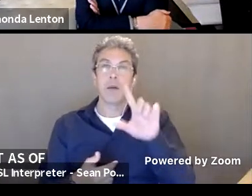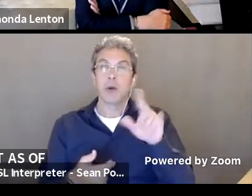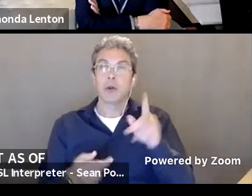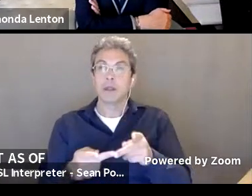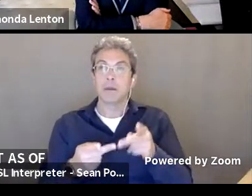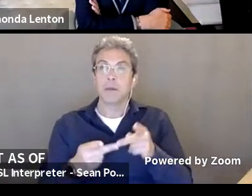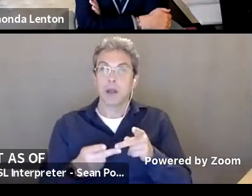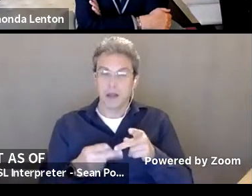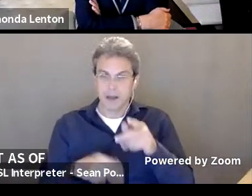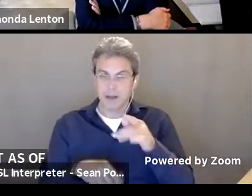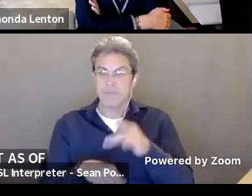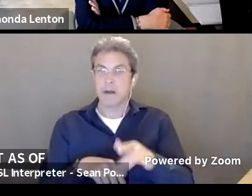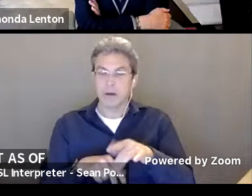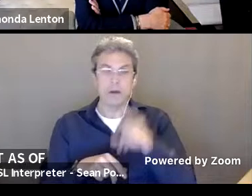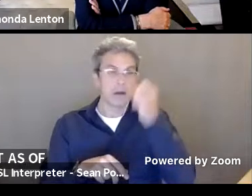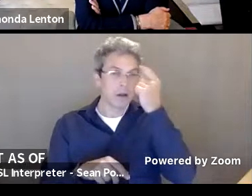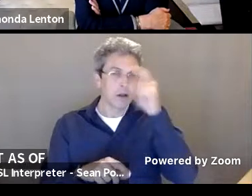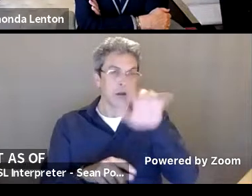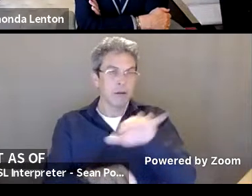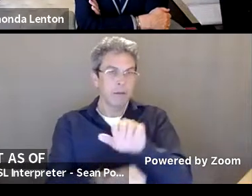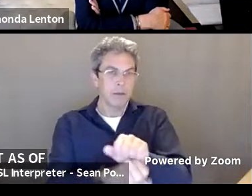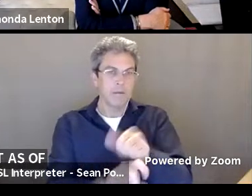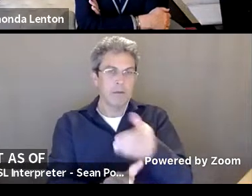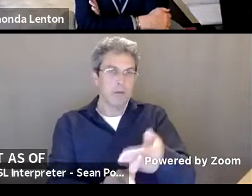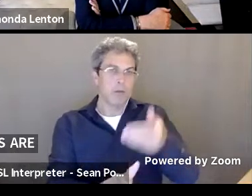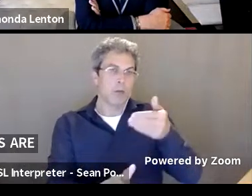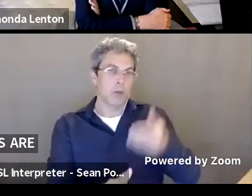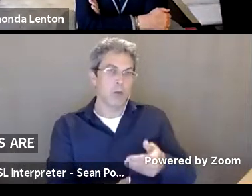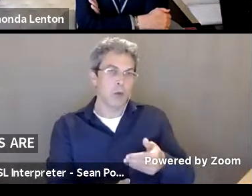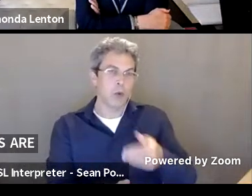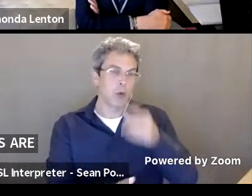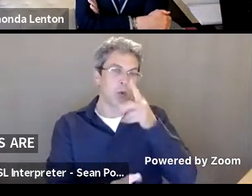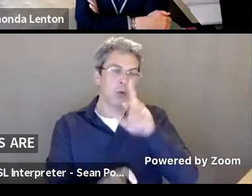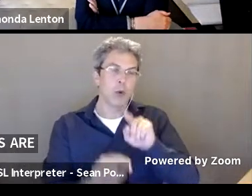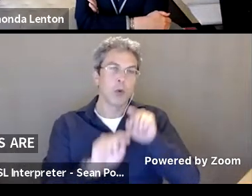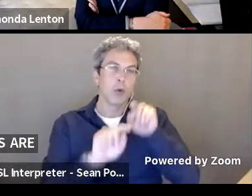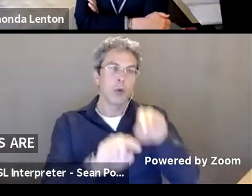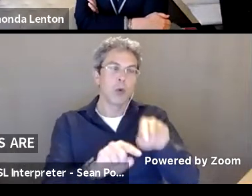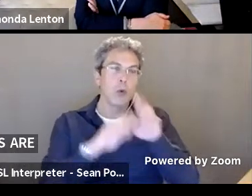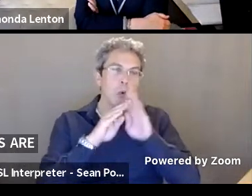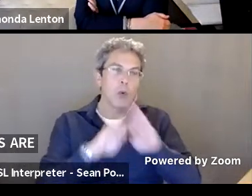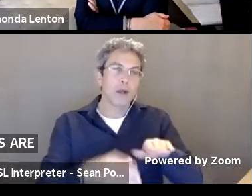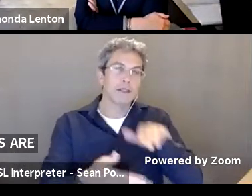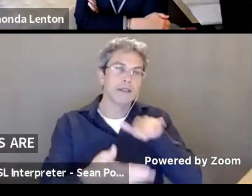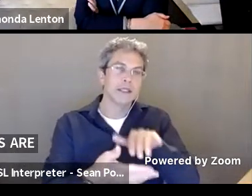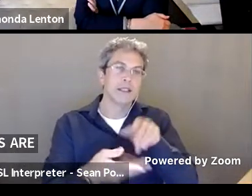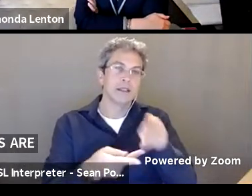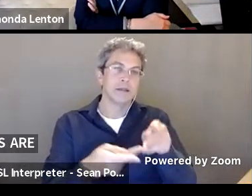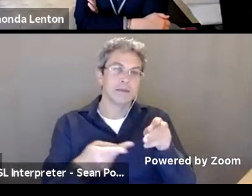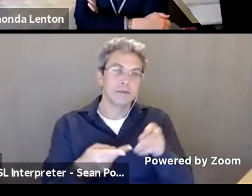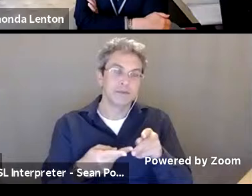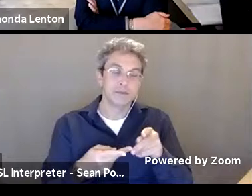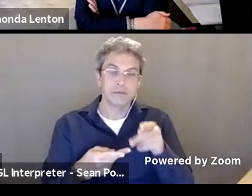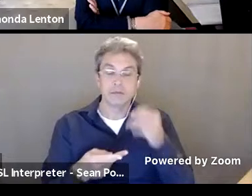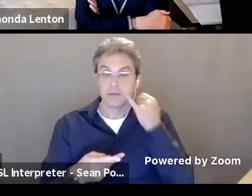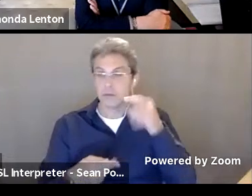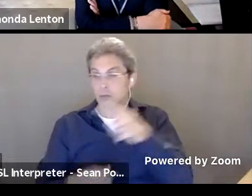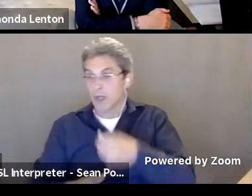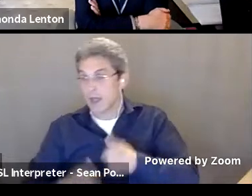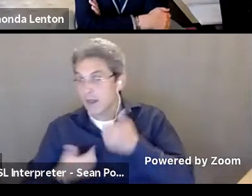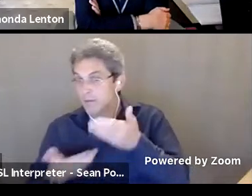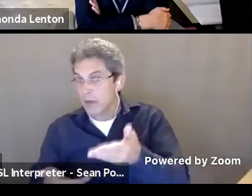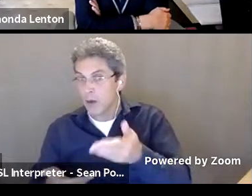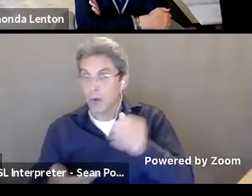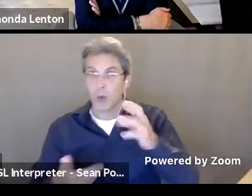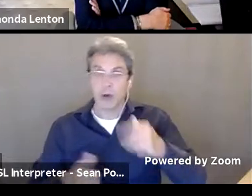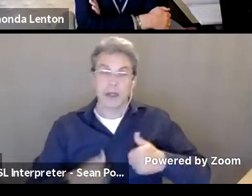a booking ahead basis for those who need a quiet study space on campus because they're living on campus or because they live nearby